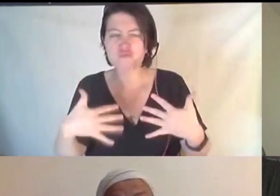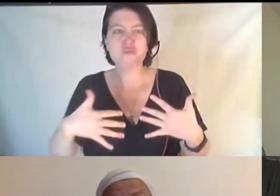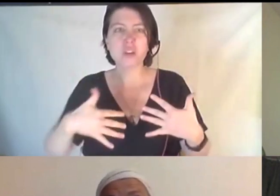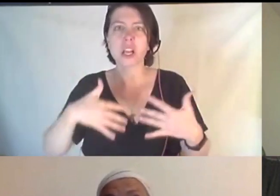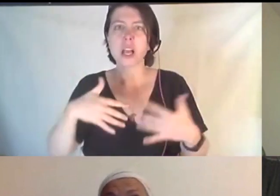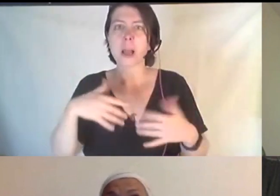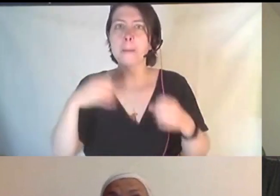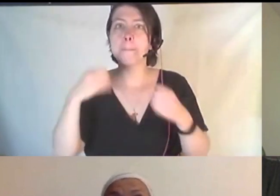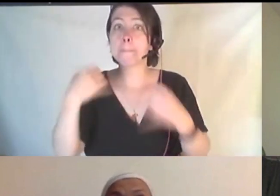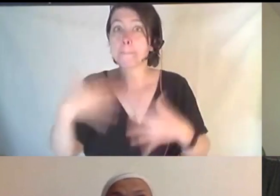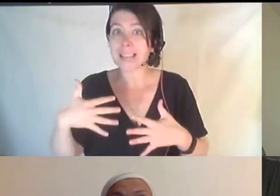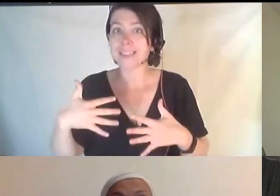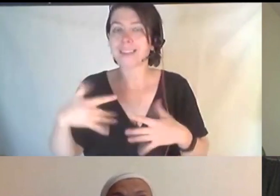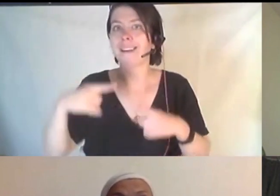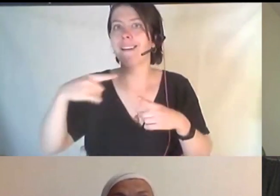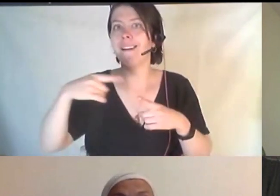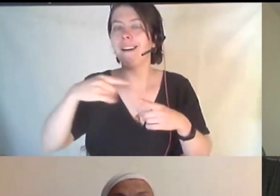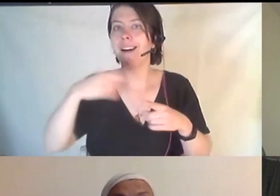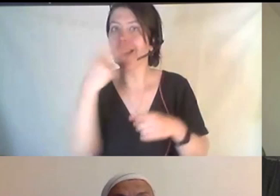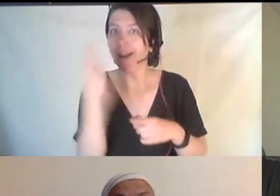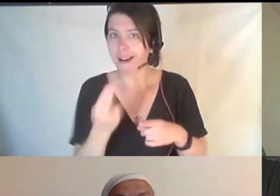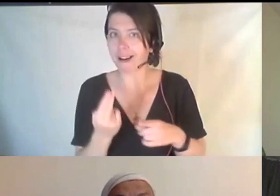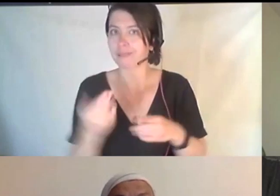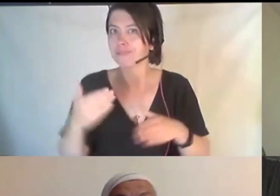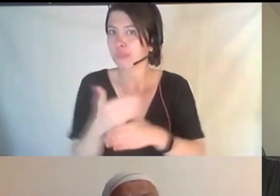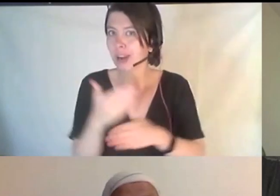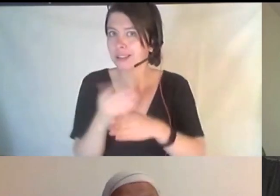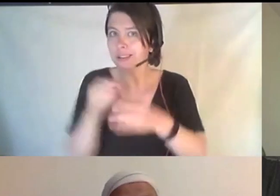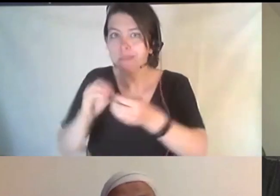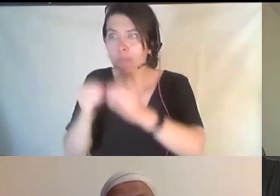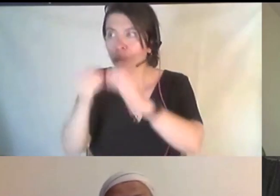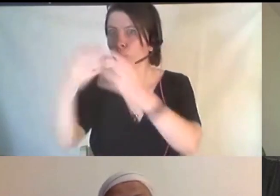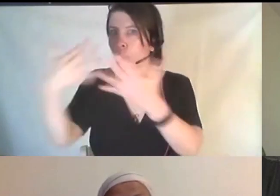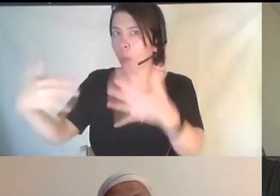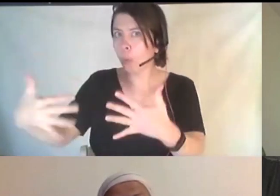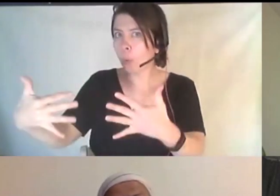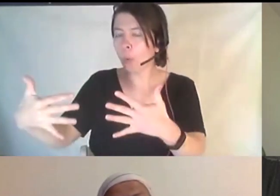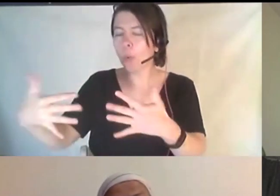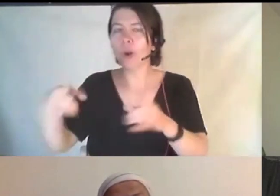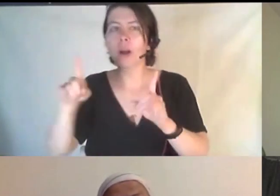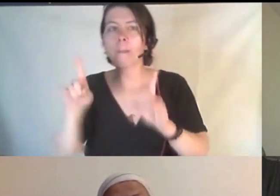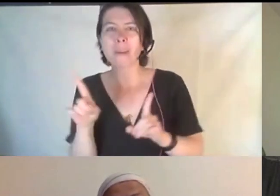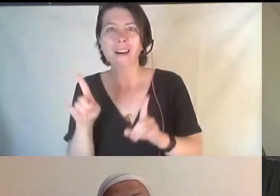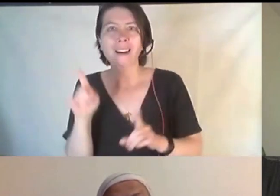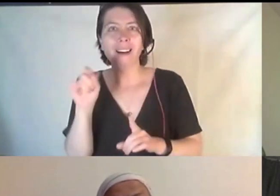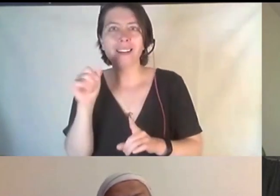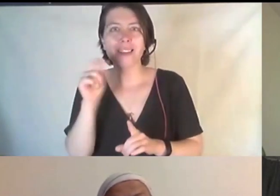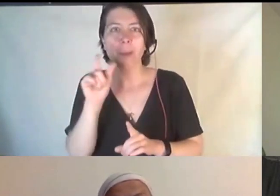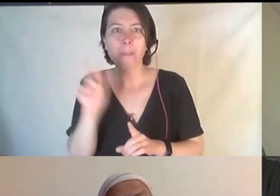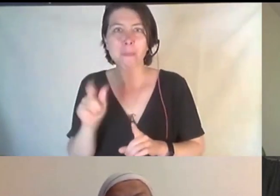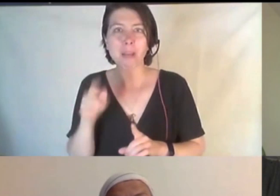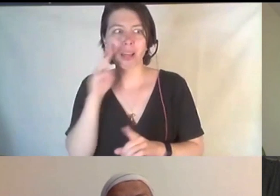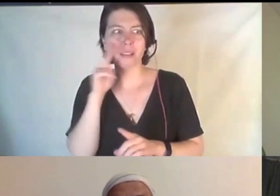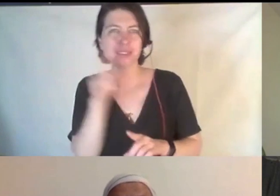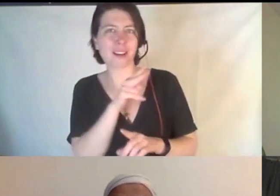that now. So for her to still be seen in that light in some quarters is off the scale